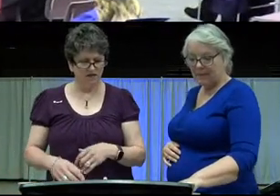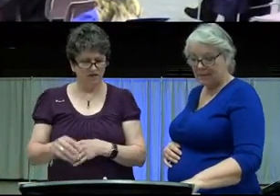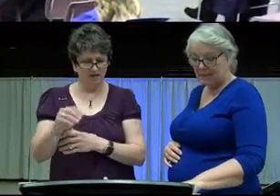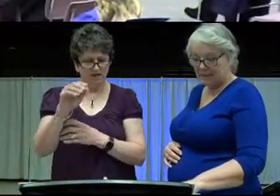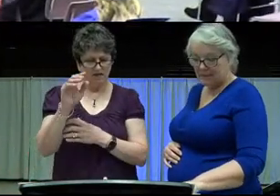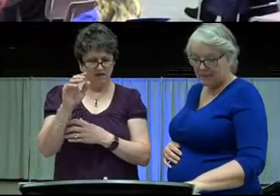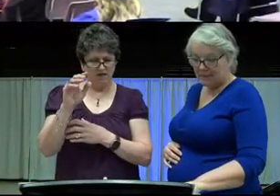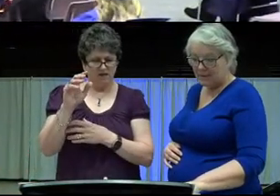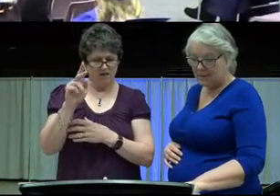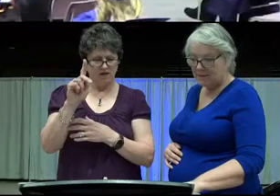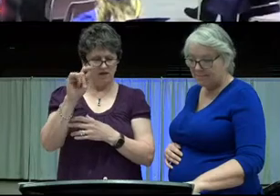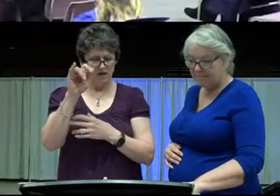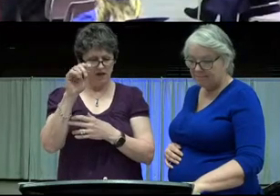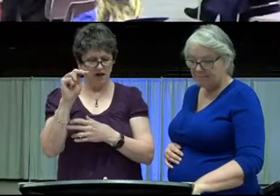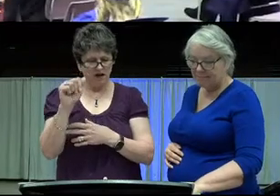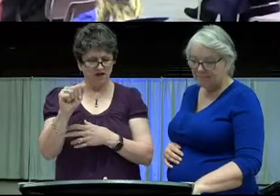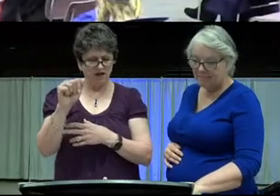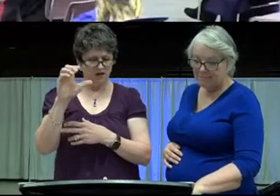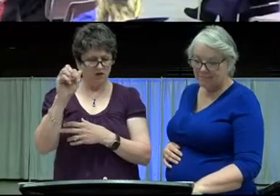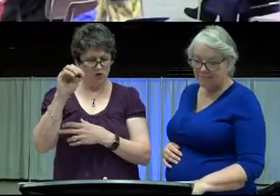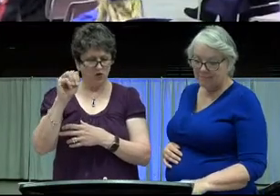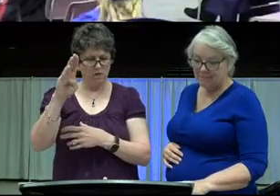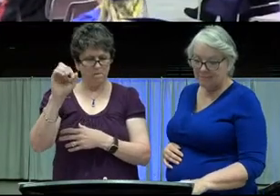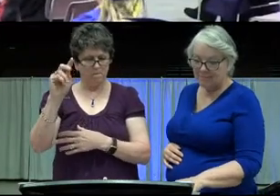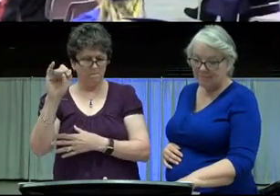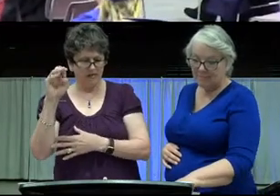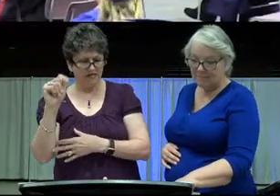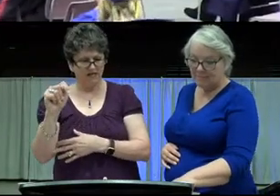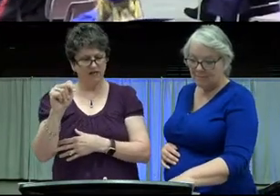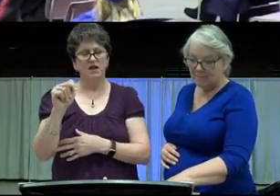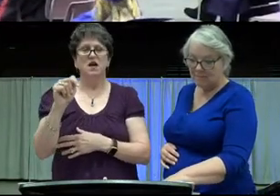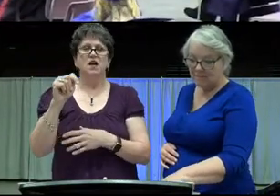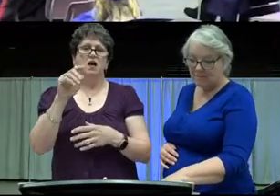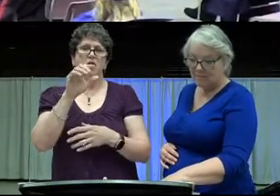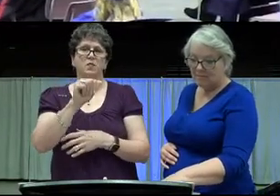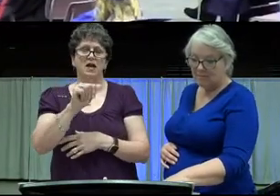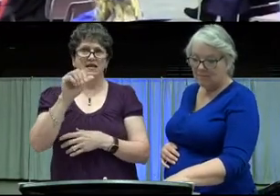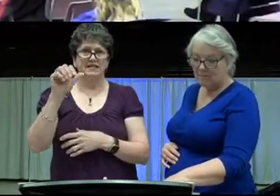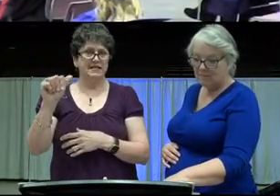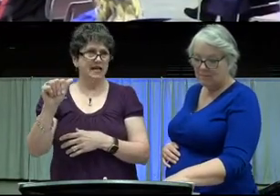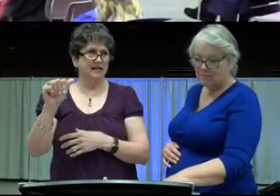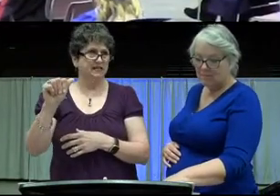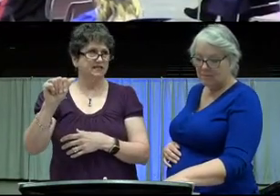Kiana Nicole Bennett, Associate of Applied Science, Accounting.